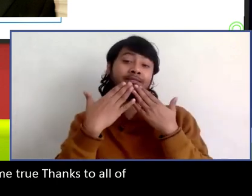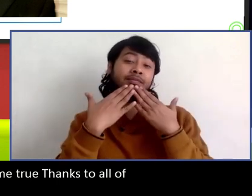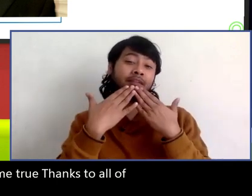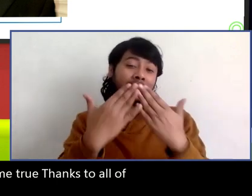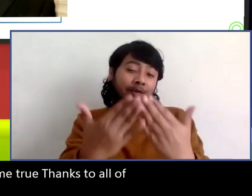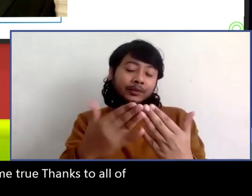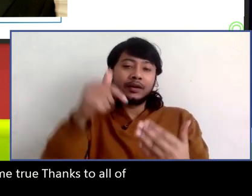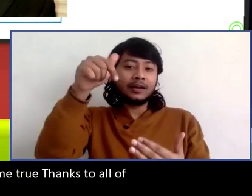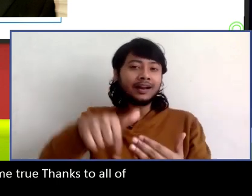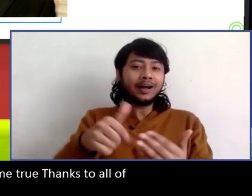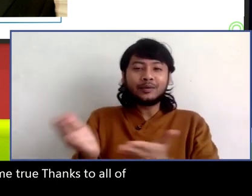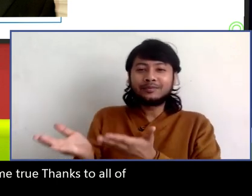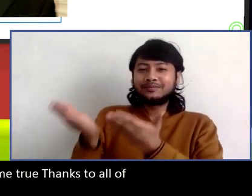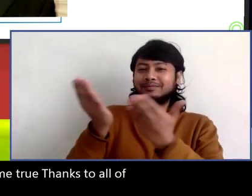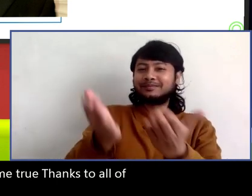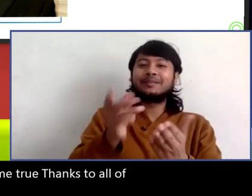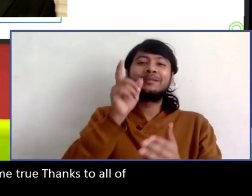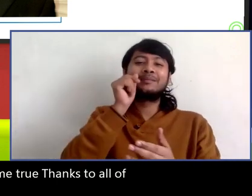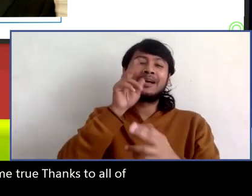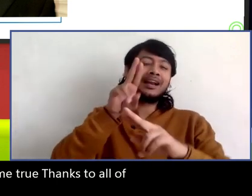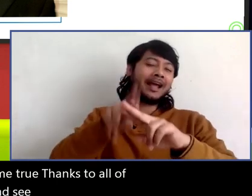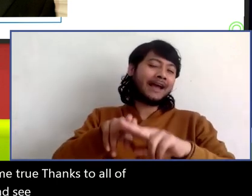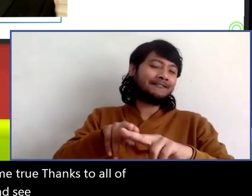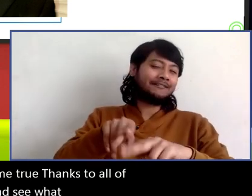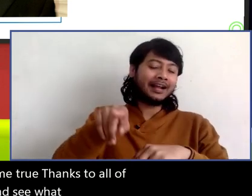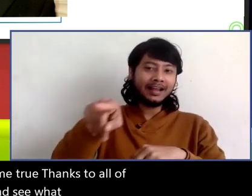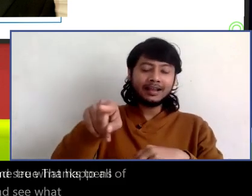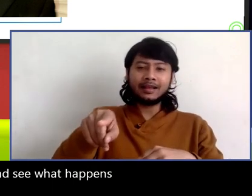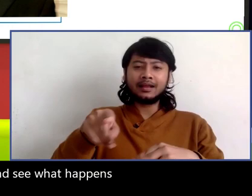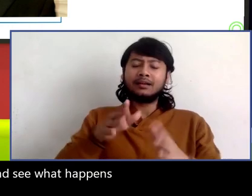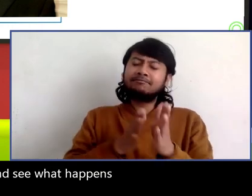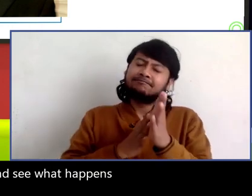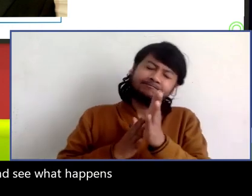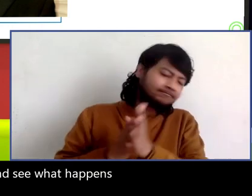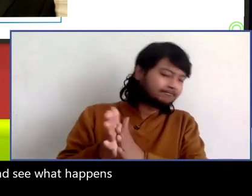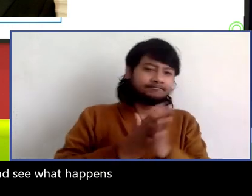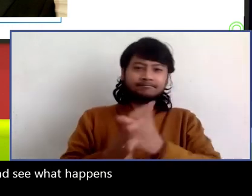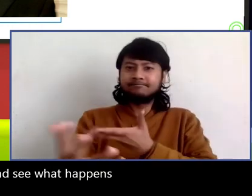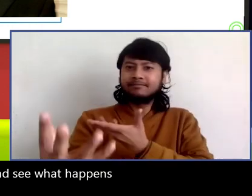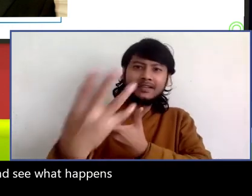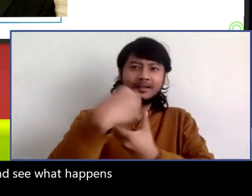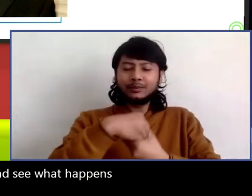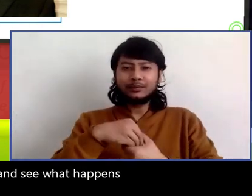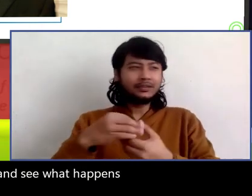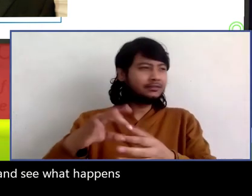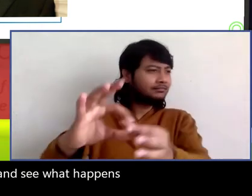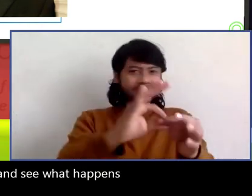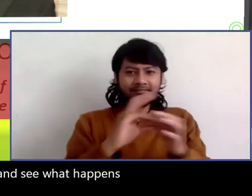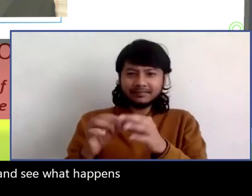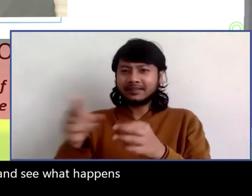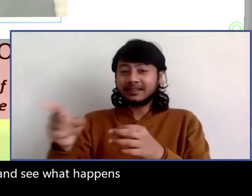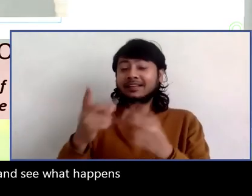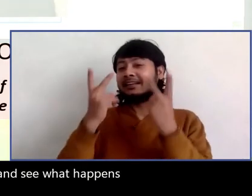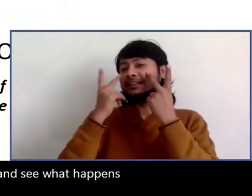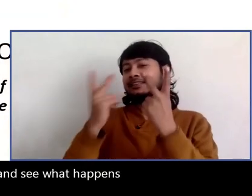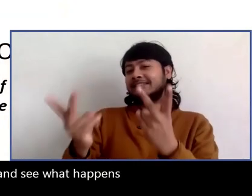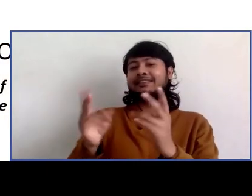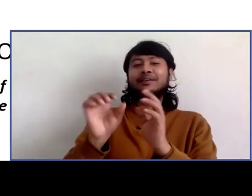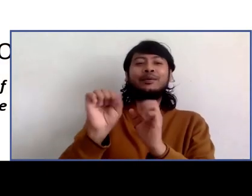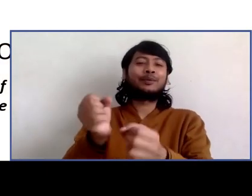more from him and to see what happens when you love something so deeply. Feroz and his words.